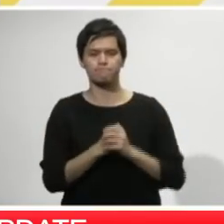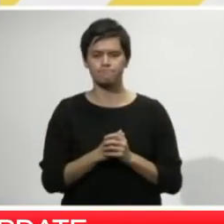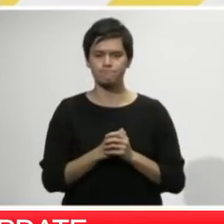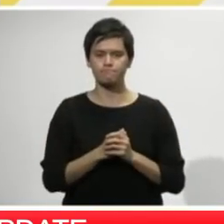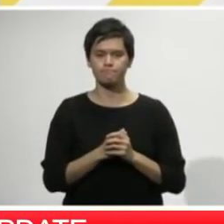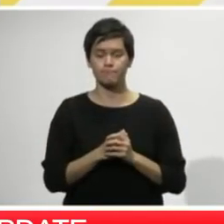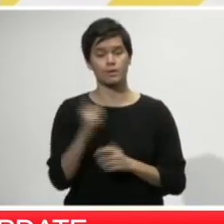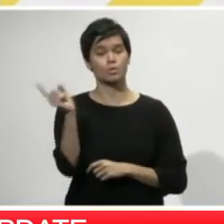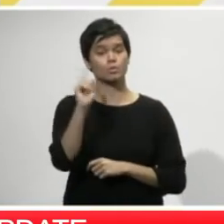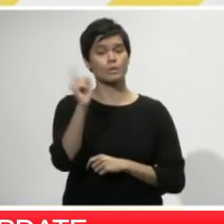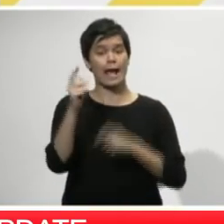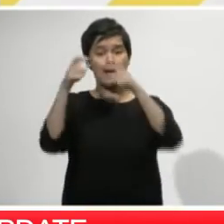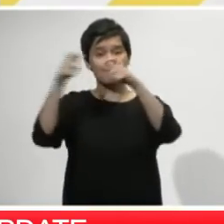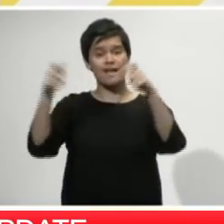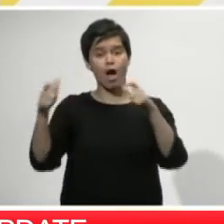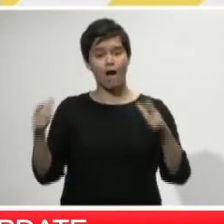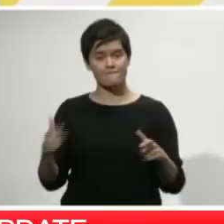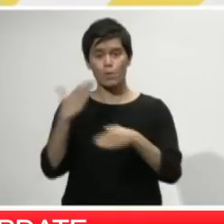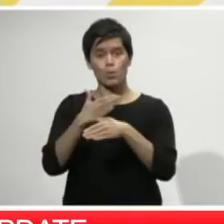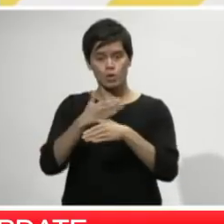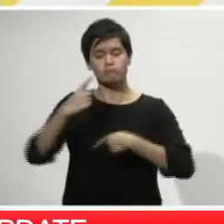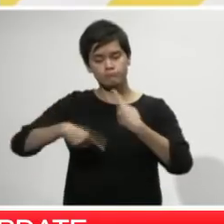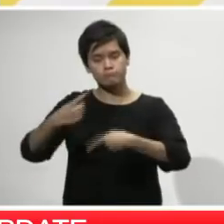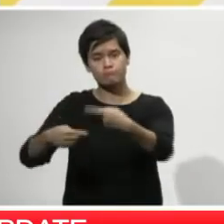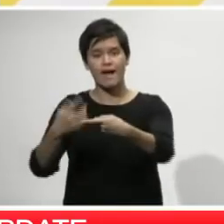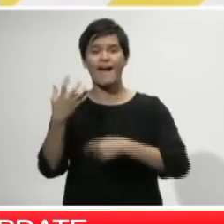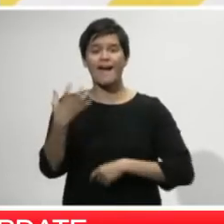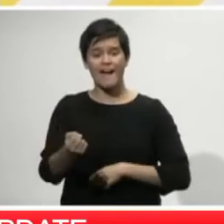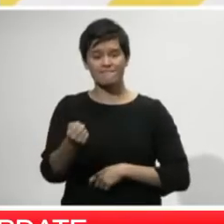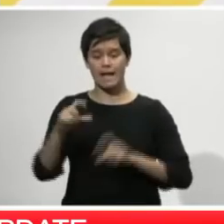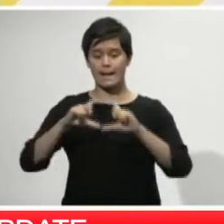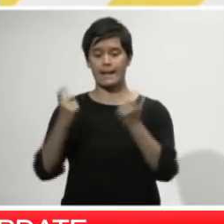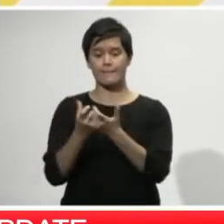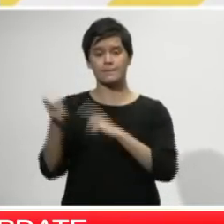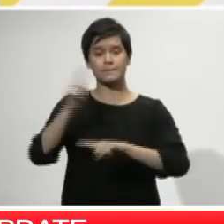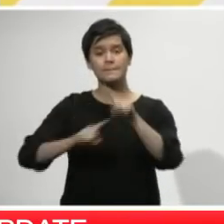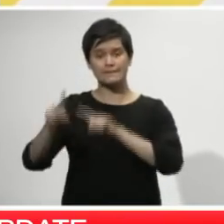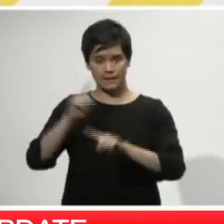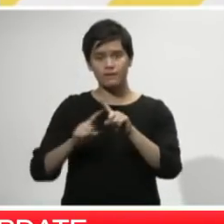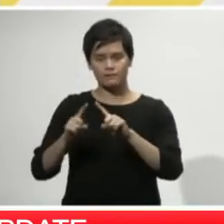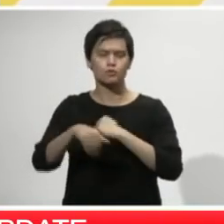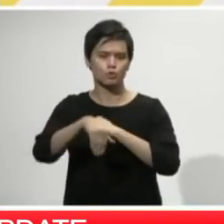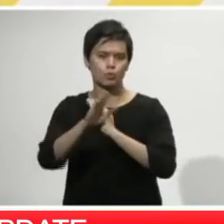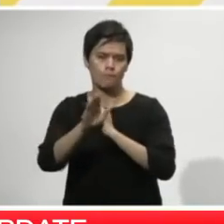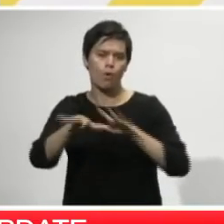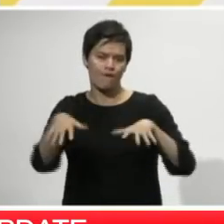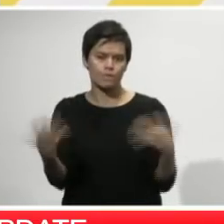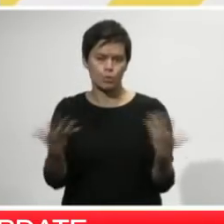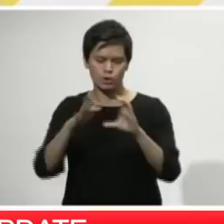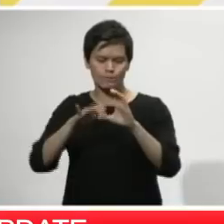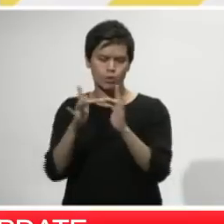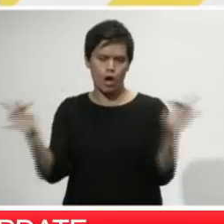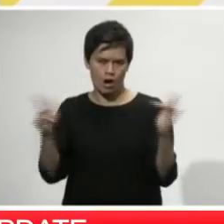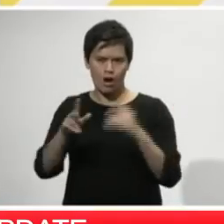carried on in the Beehive today with the Cabinet Business Committee meeting today, virtually of course. Earlier today, you may have seen